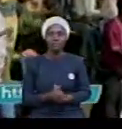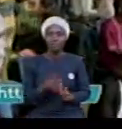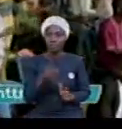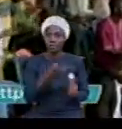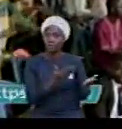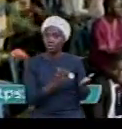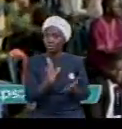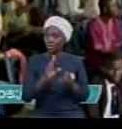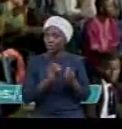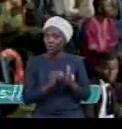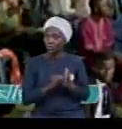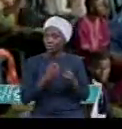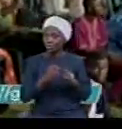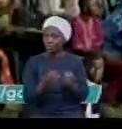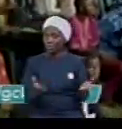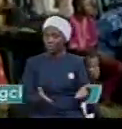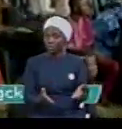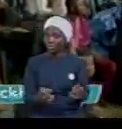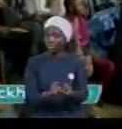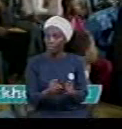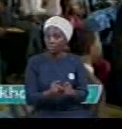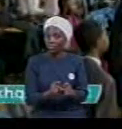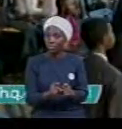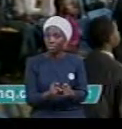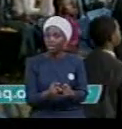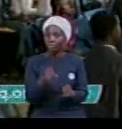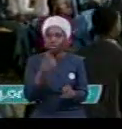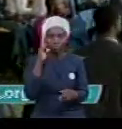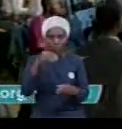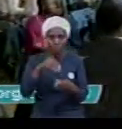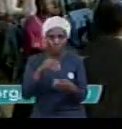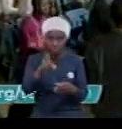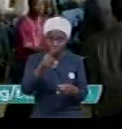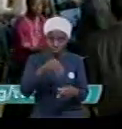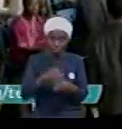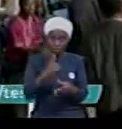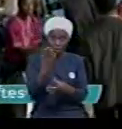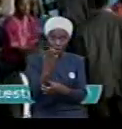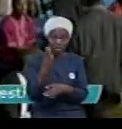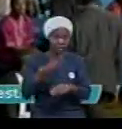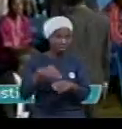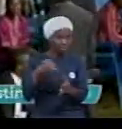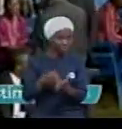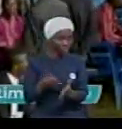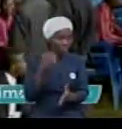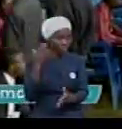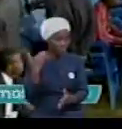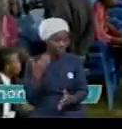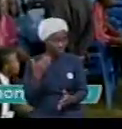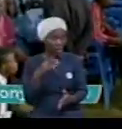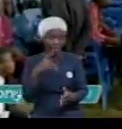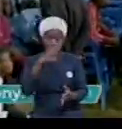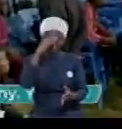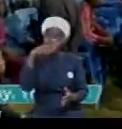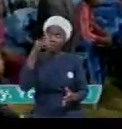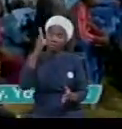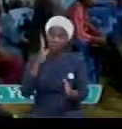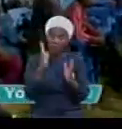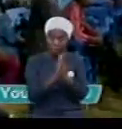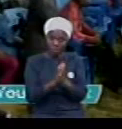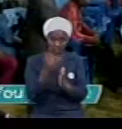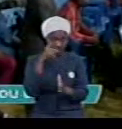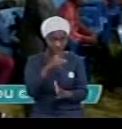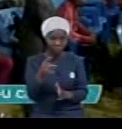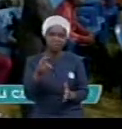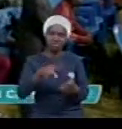here too. You lay your hand upon it. The man of God prayed. You are healed.